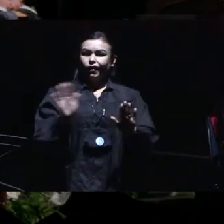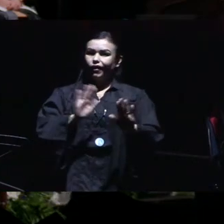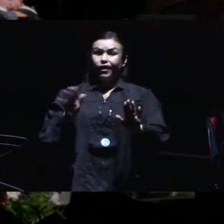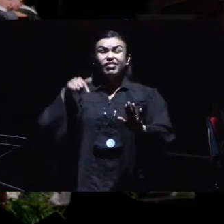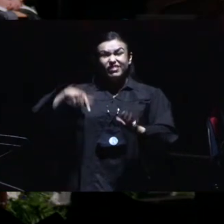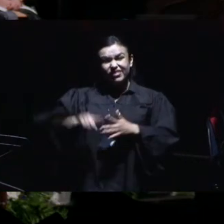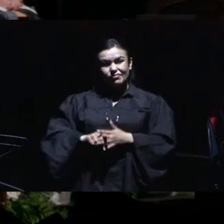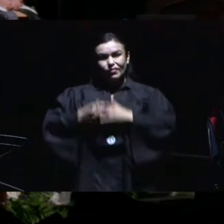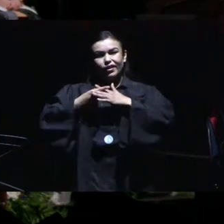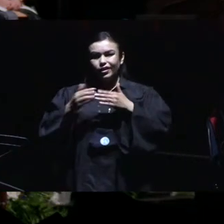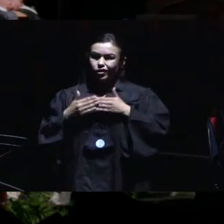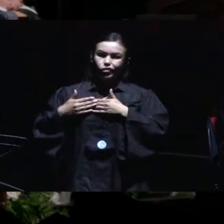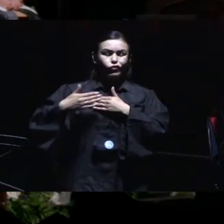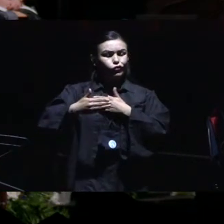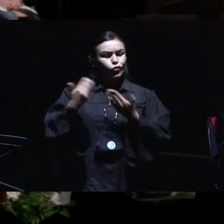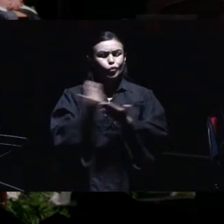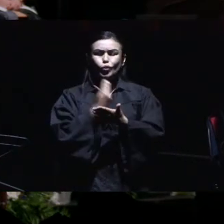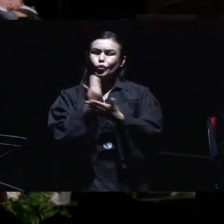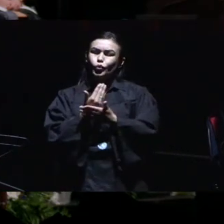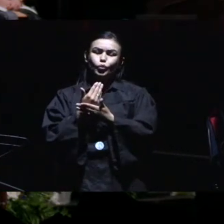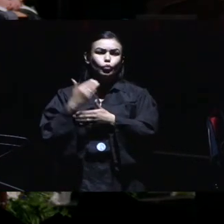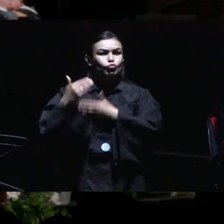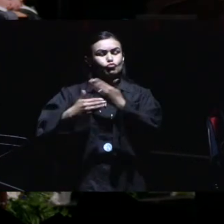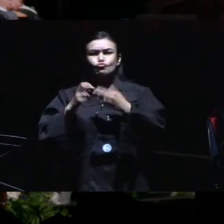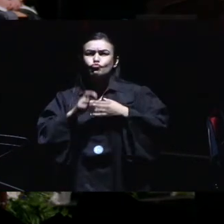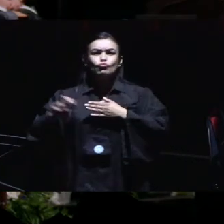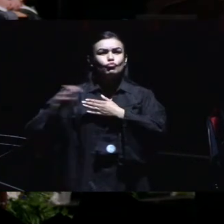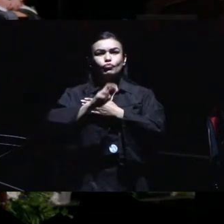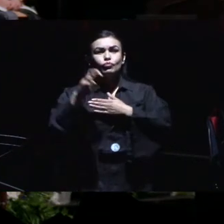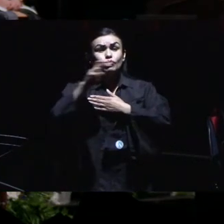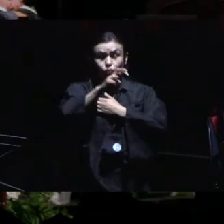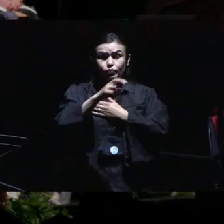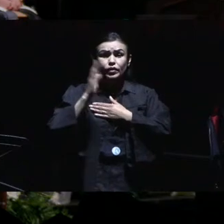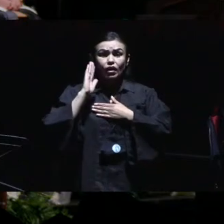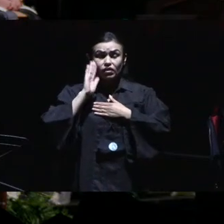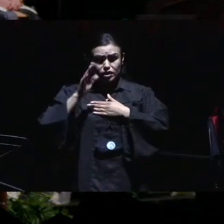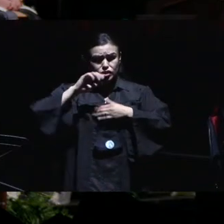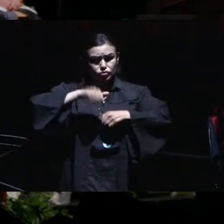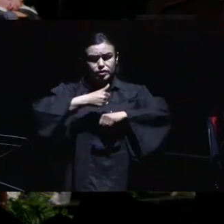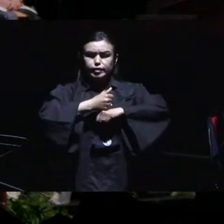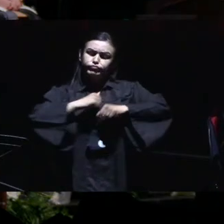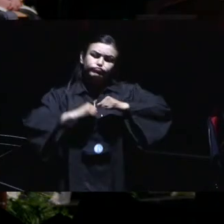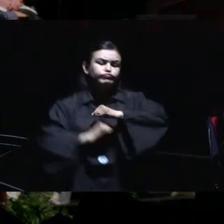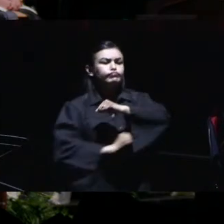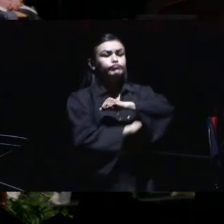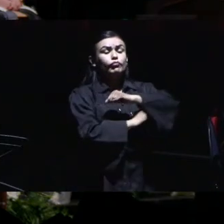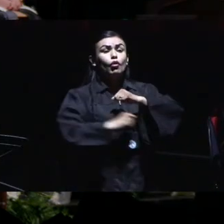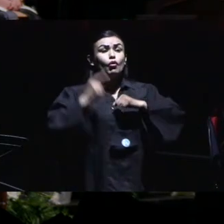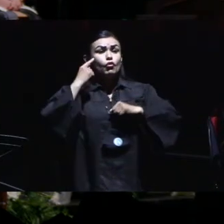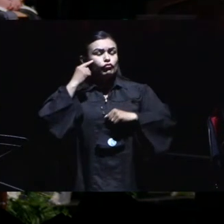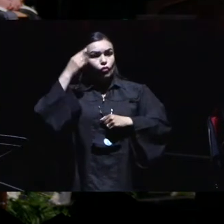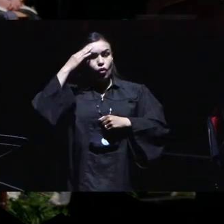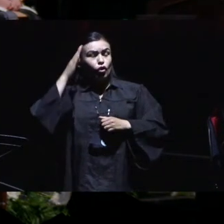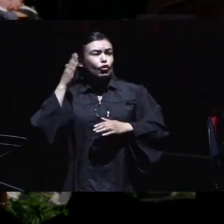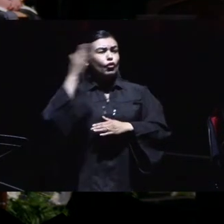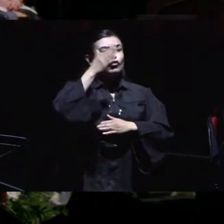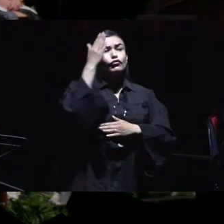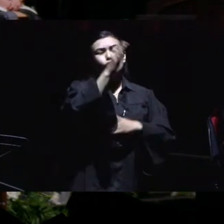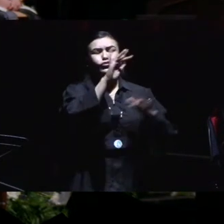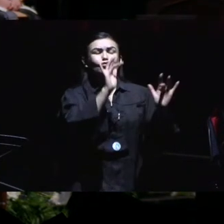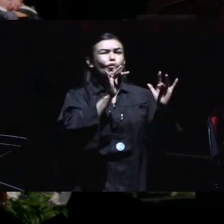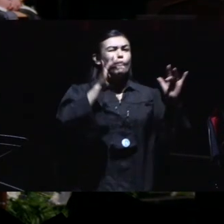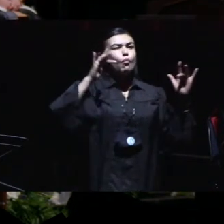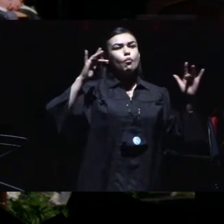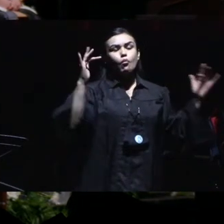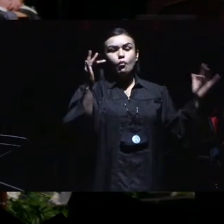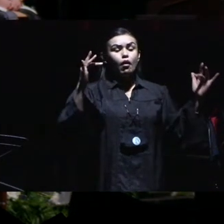journey. But this moment will set the foundation for a future that is very bright and, quite frankly, in my opinion,